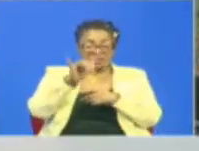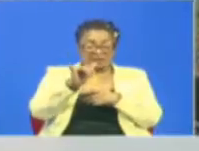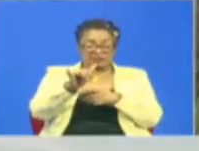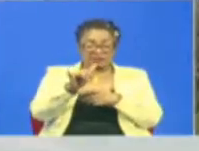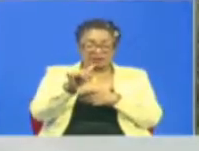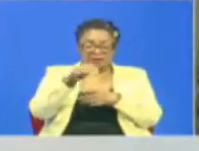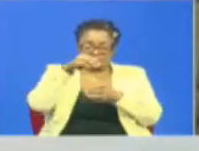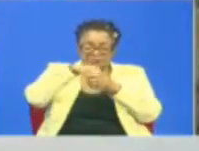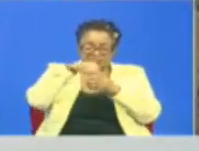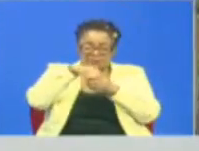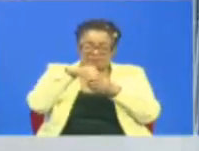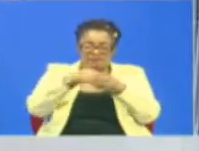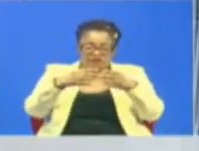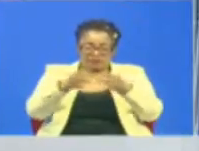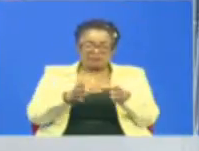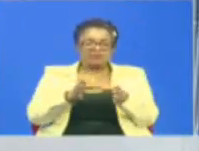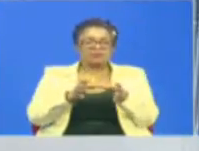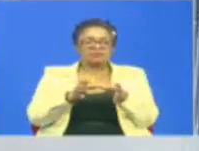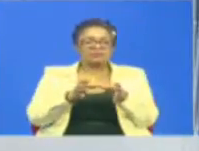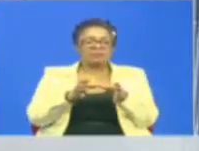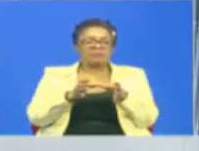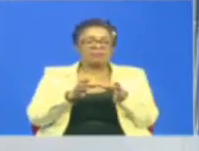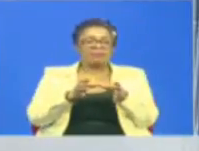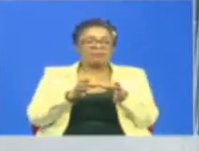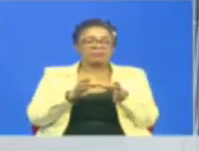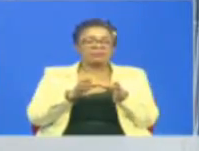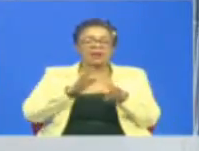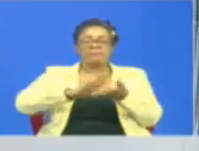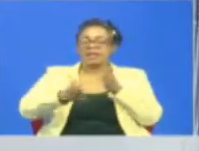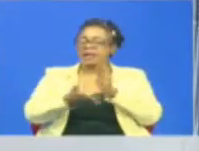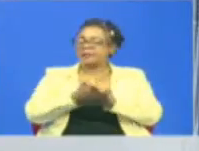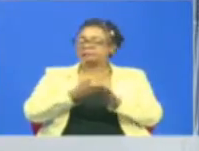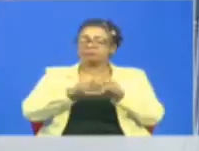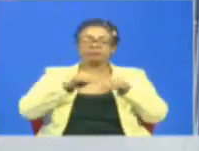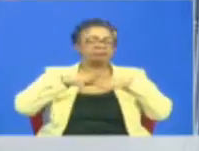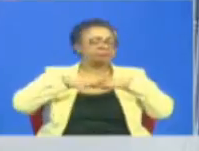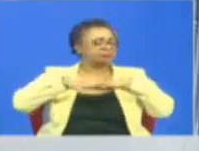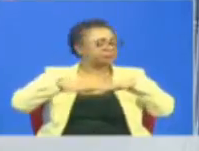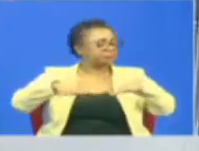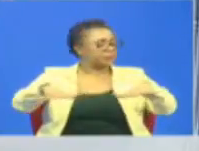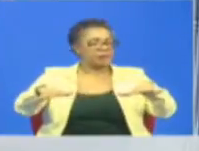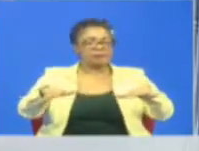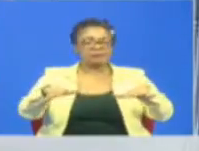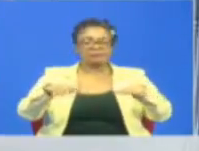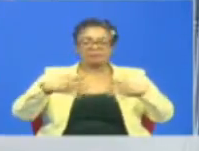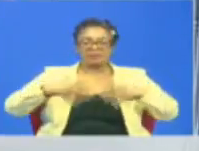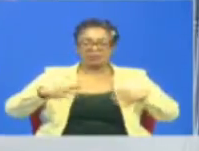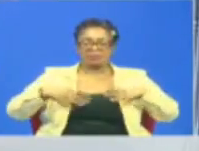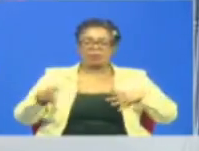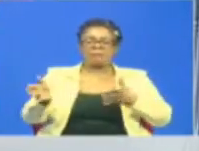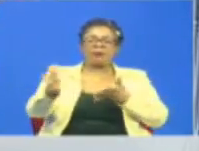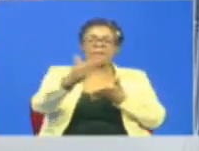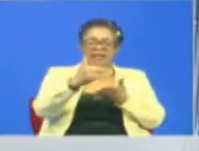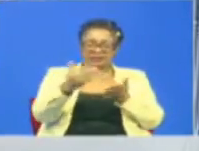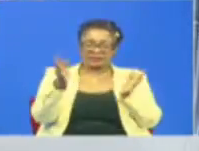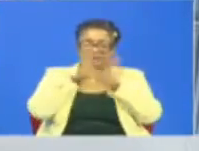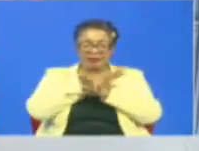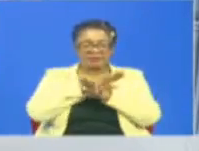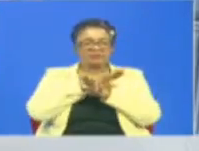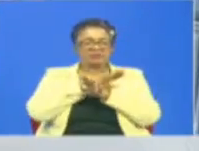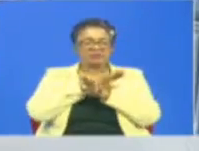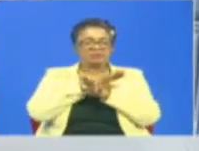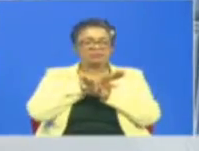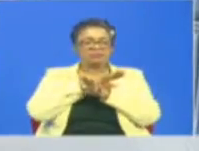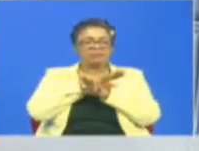kijamii ya familia moja ika spread, ikawa kwamba watu wamemobilize usiku